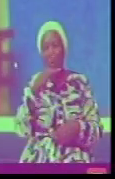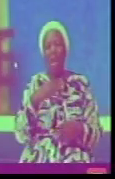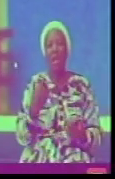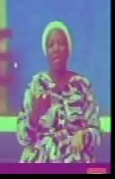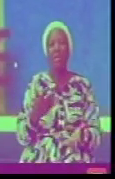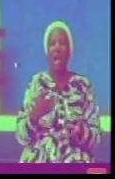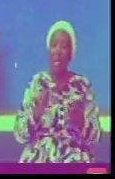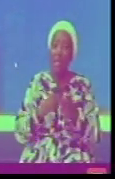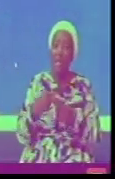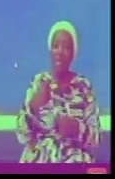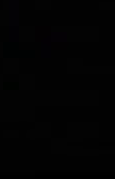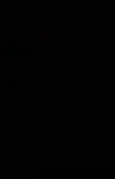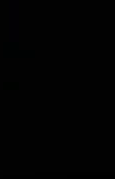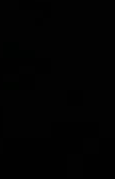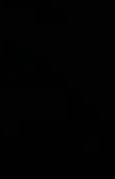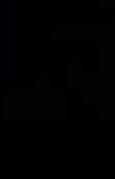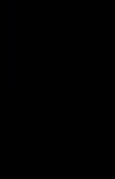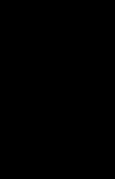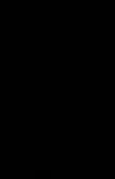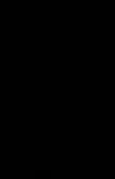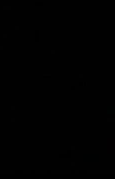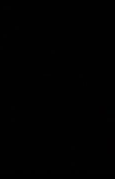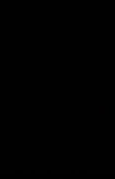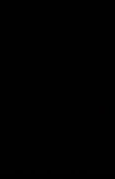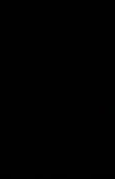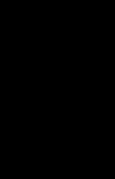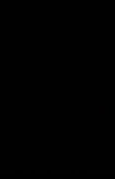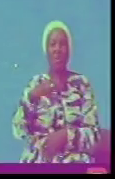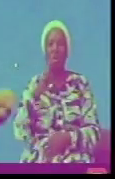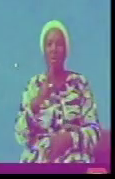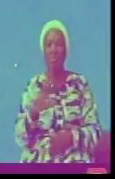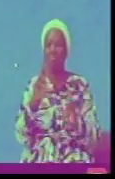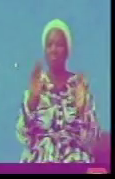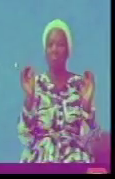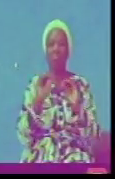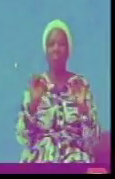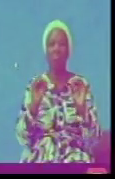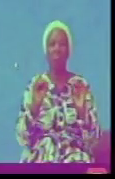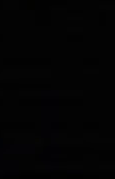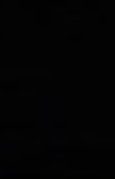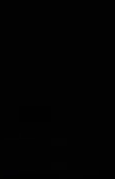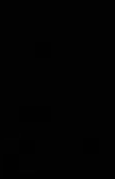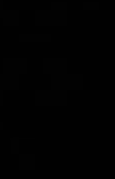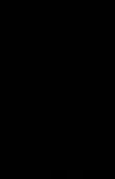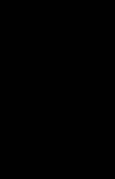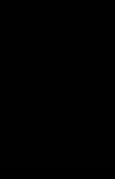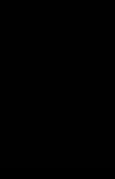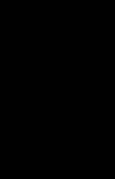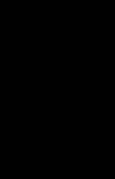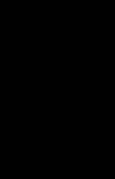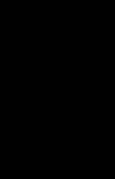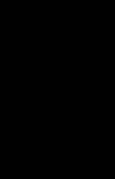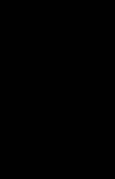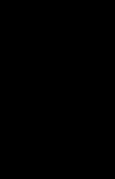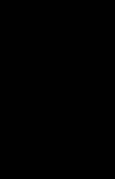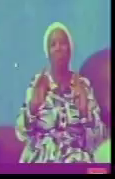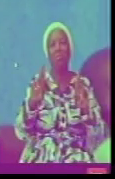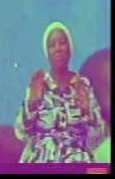against your man. And then they say, in this way, but